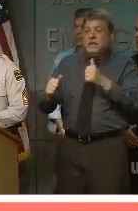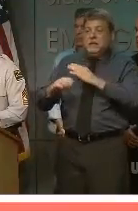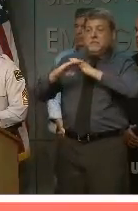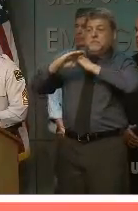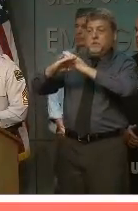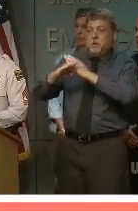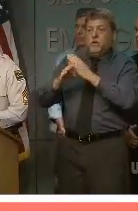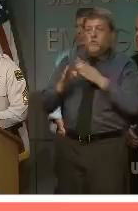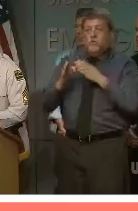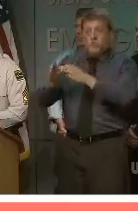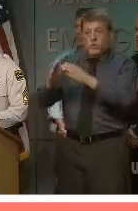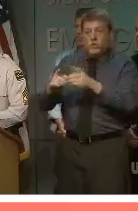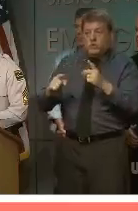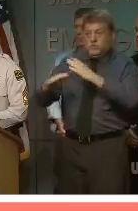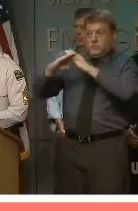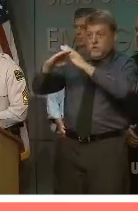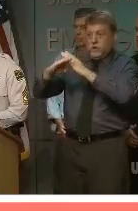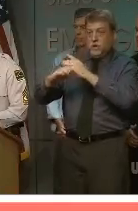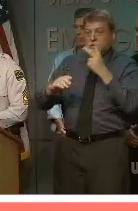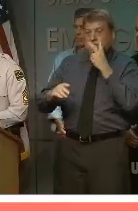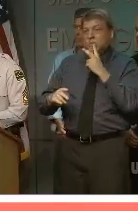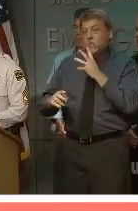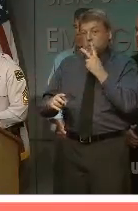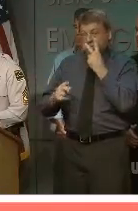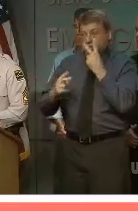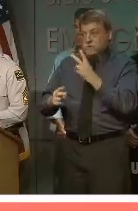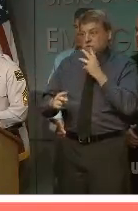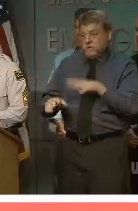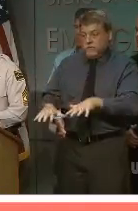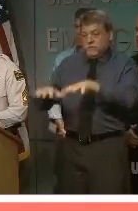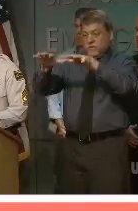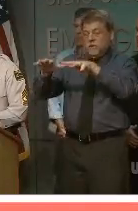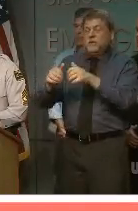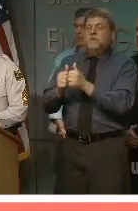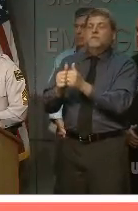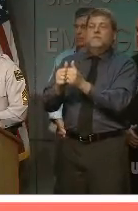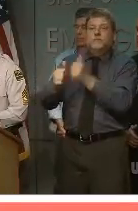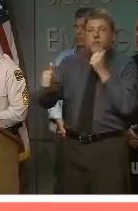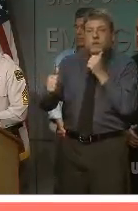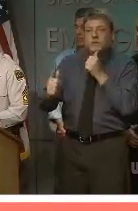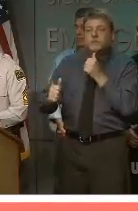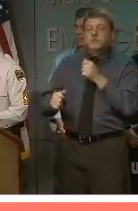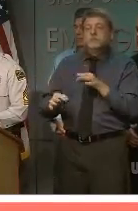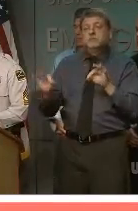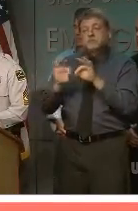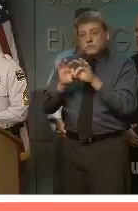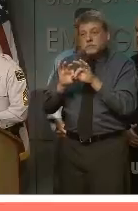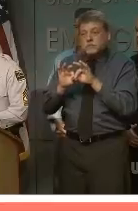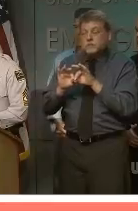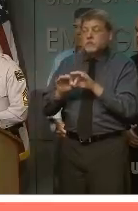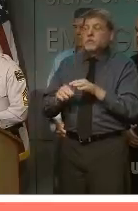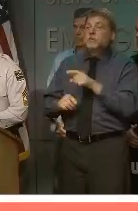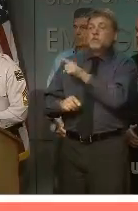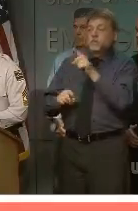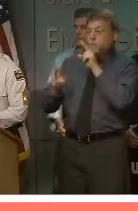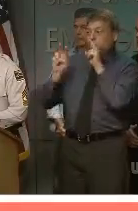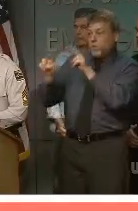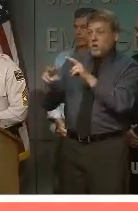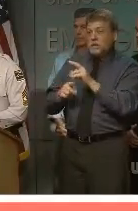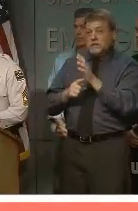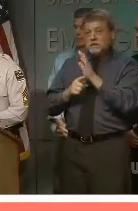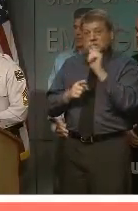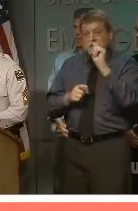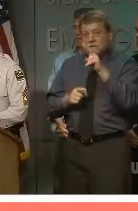around barricaded roadways or through floodwaters. I would ask that motorists continue to monitor your local media stations